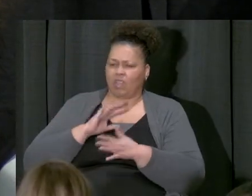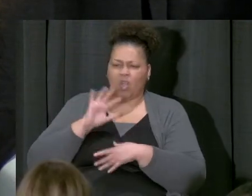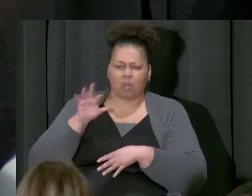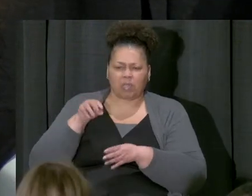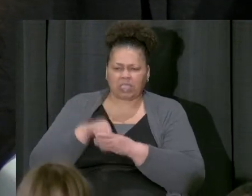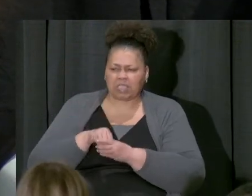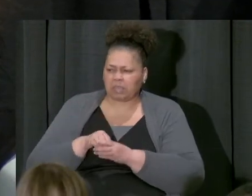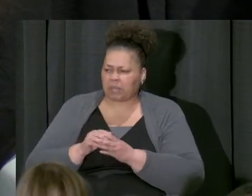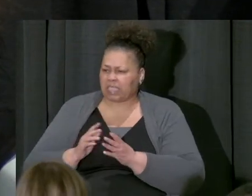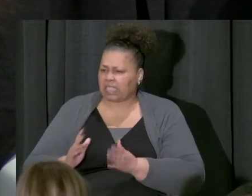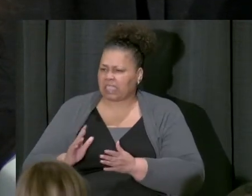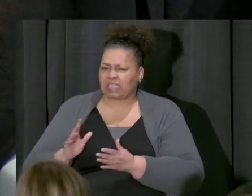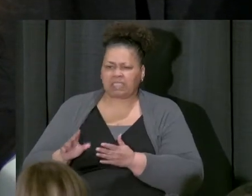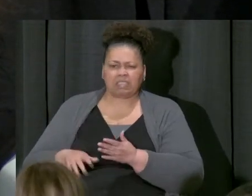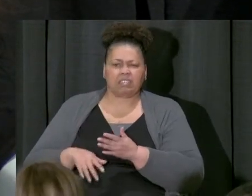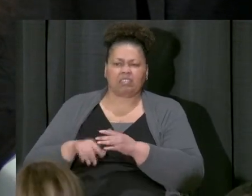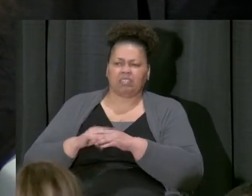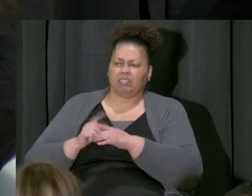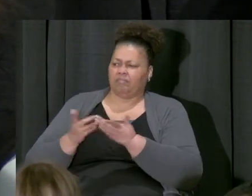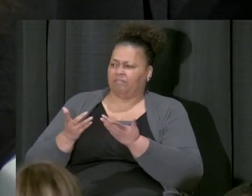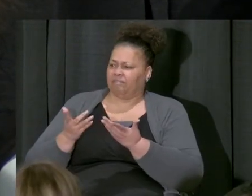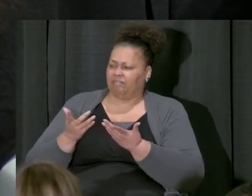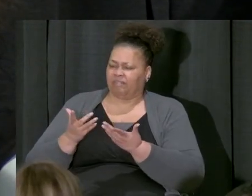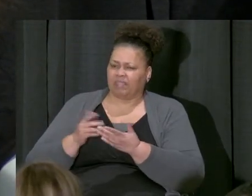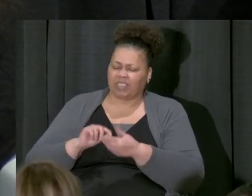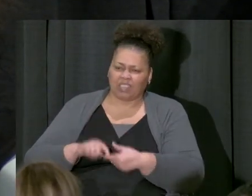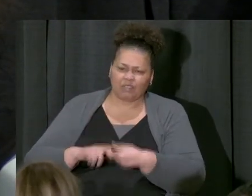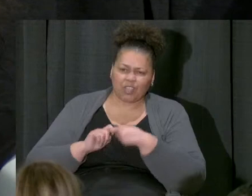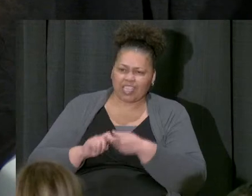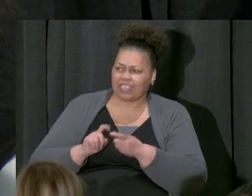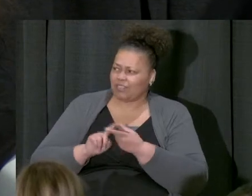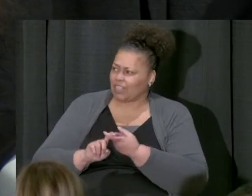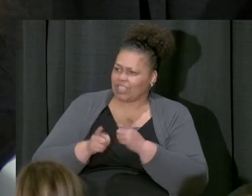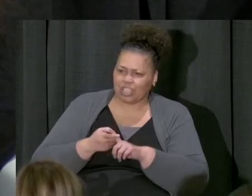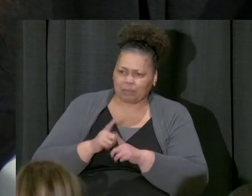participants, the friendships that have obviously,